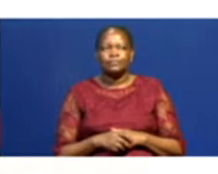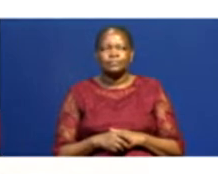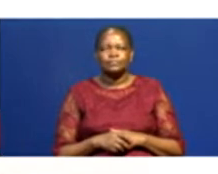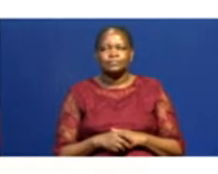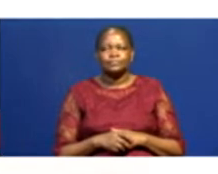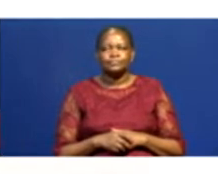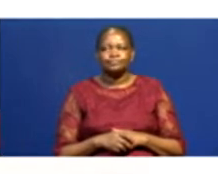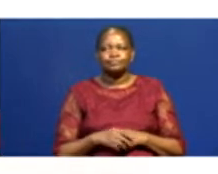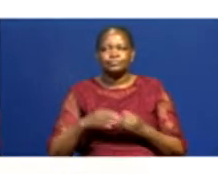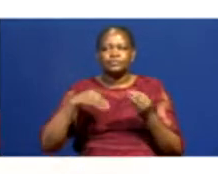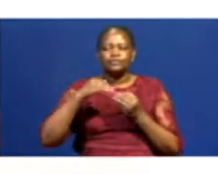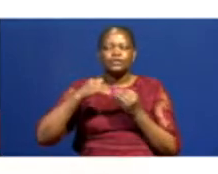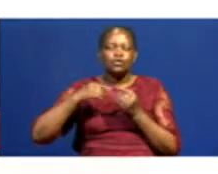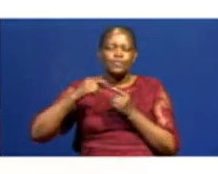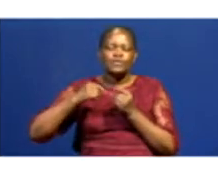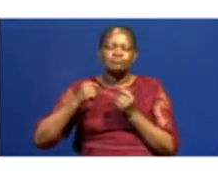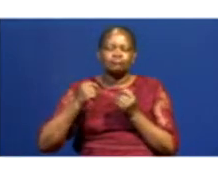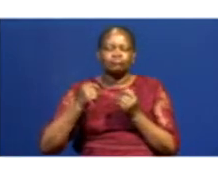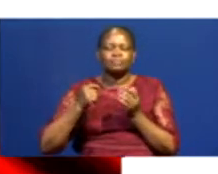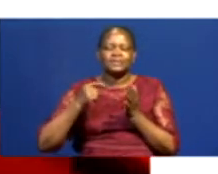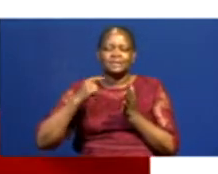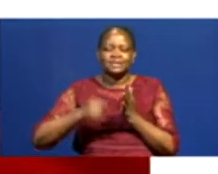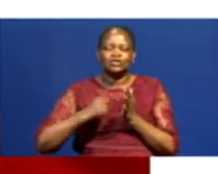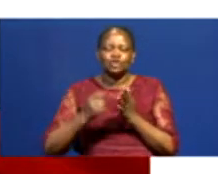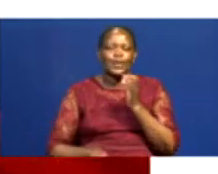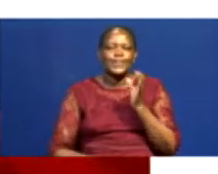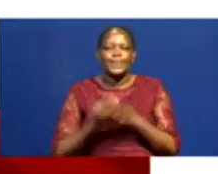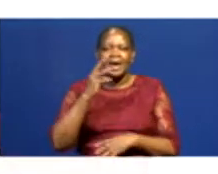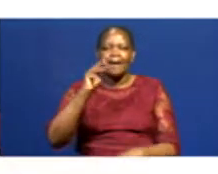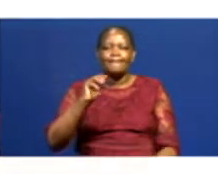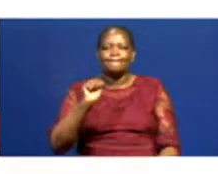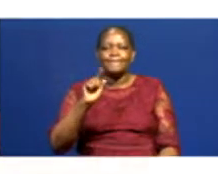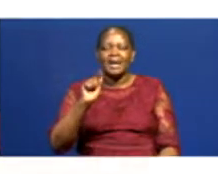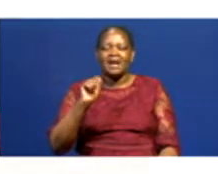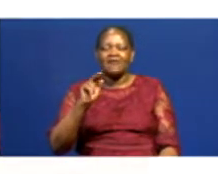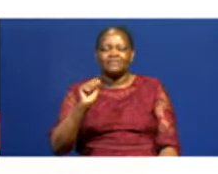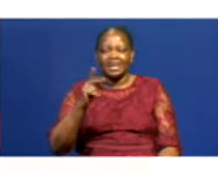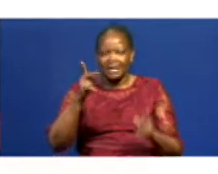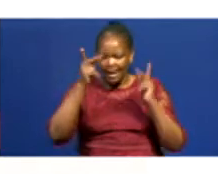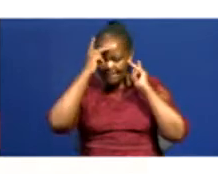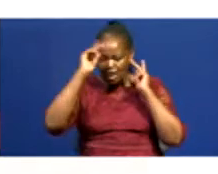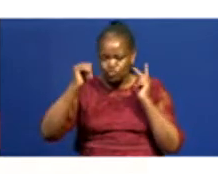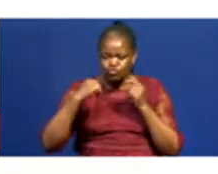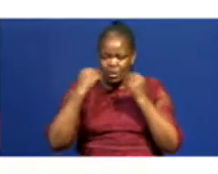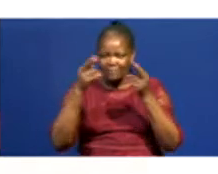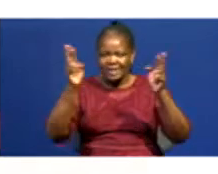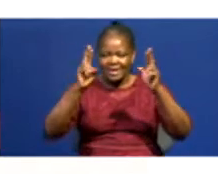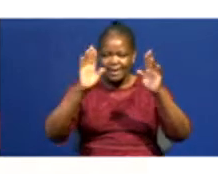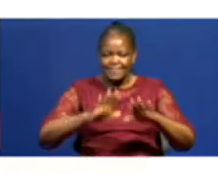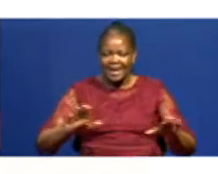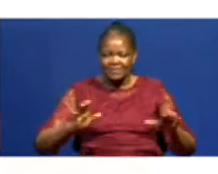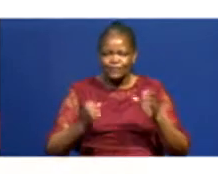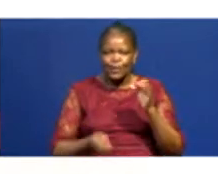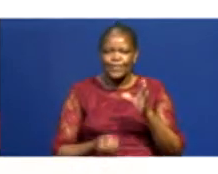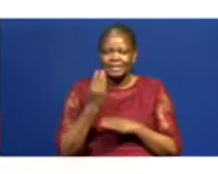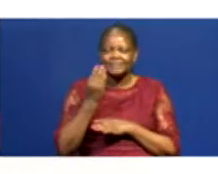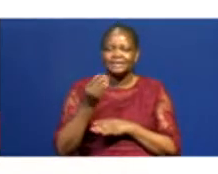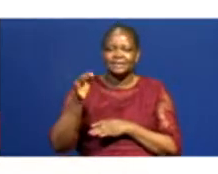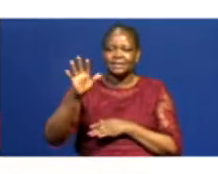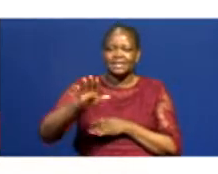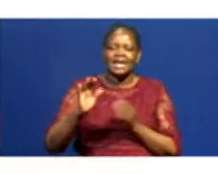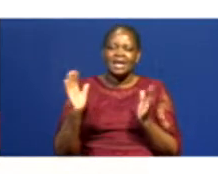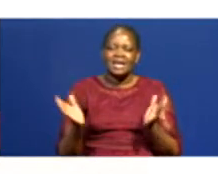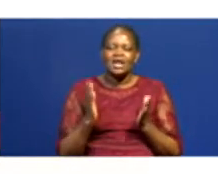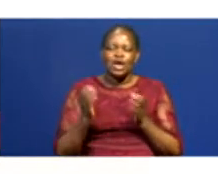An avocado processing plant is being set up in Malava, Kakamega County to offer a ready market for produce in the area and